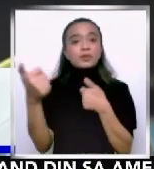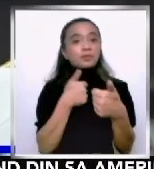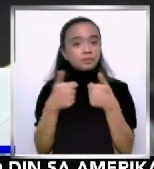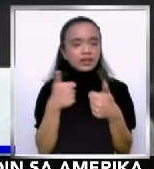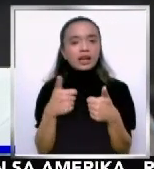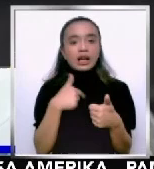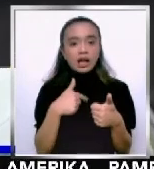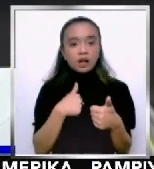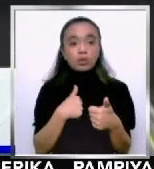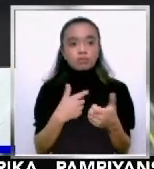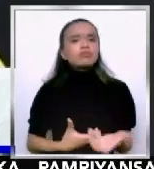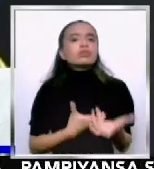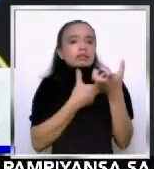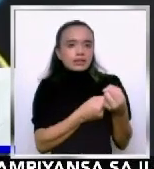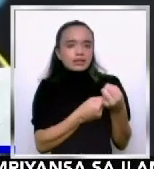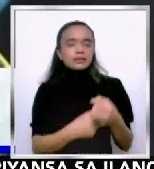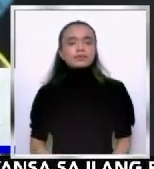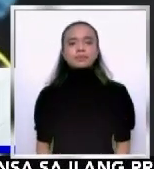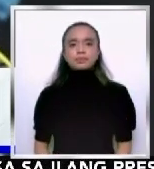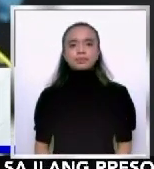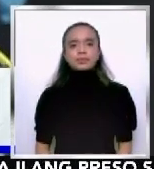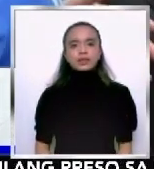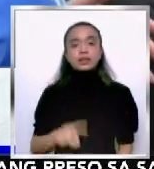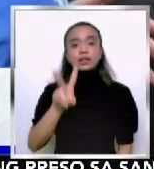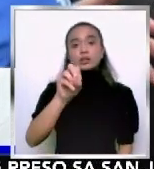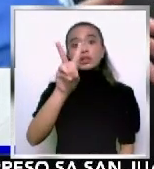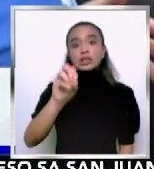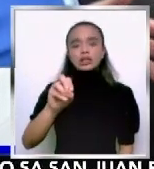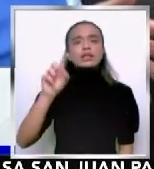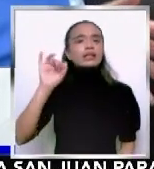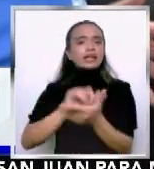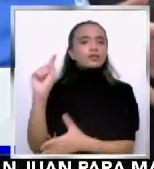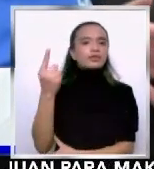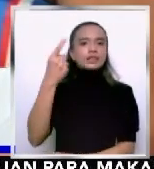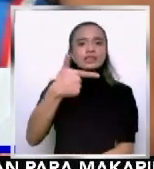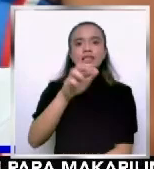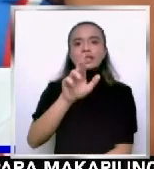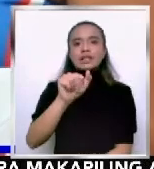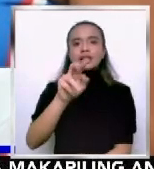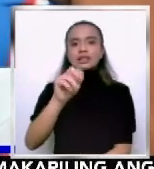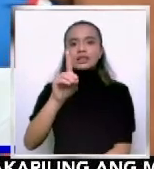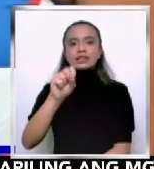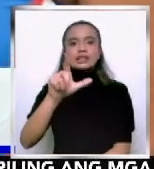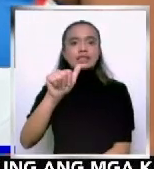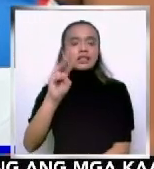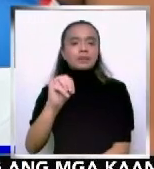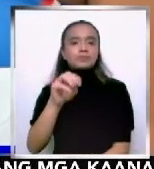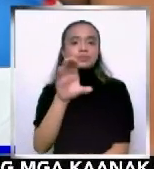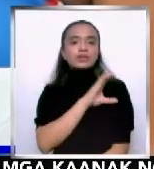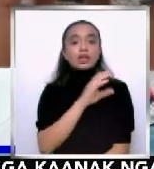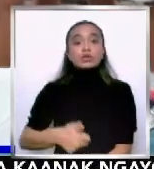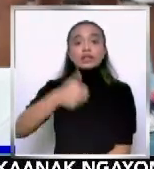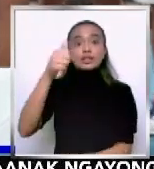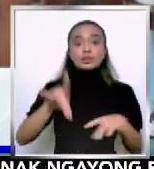fully. 2020 nang nakamit ni Alex ang kauna-unahang Grand Slam title para sa bansa nang manalo sa Australian Open Juniors